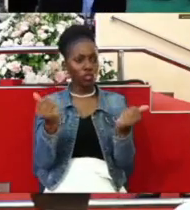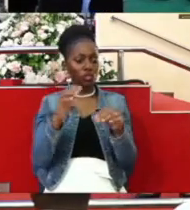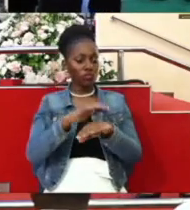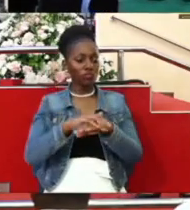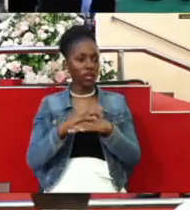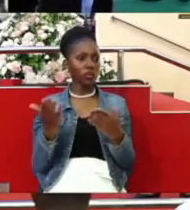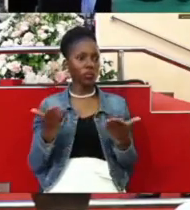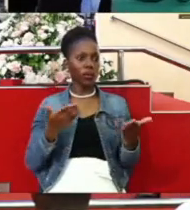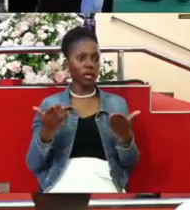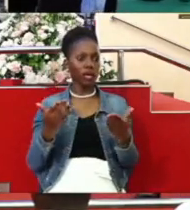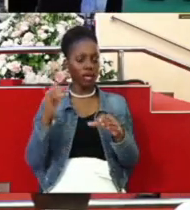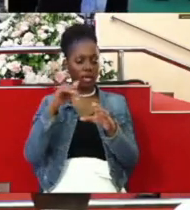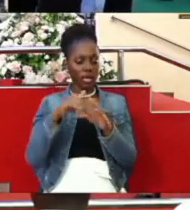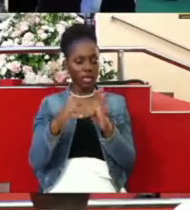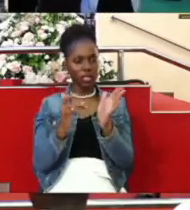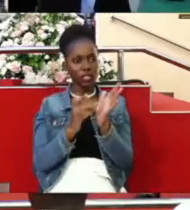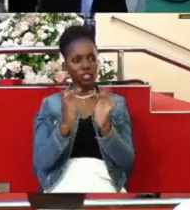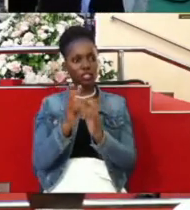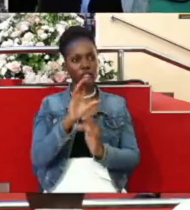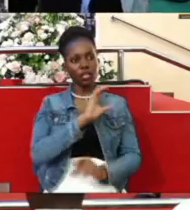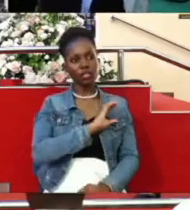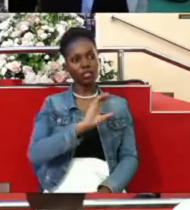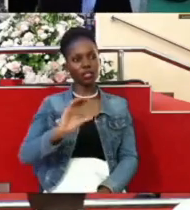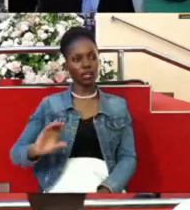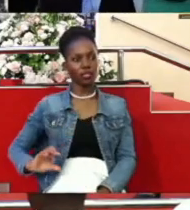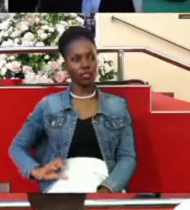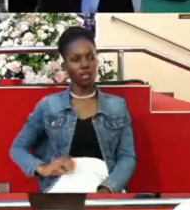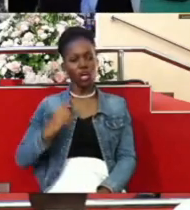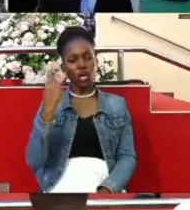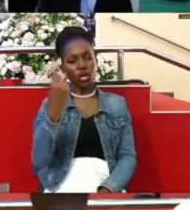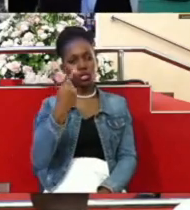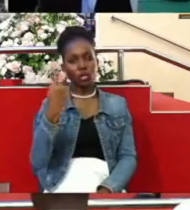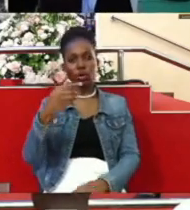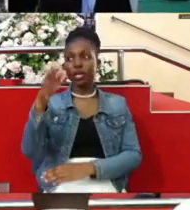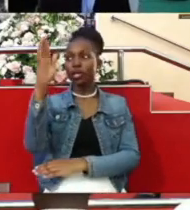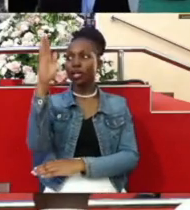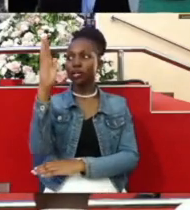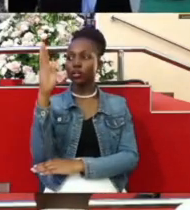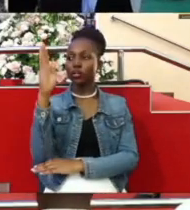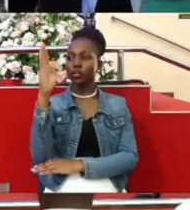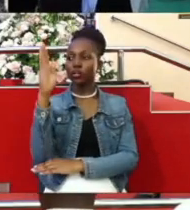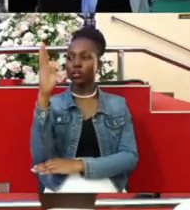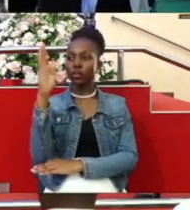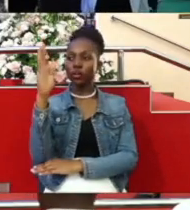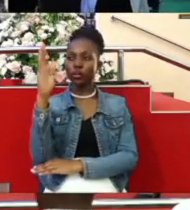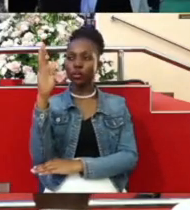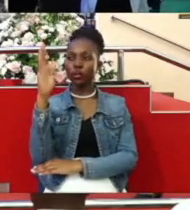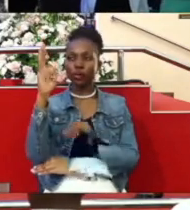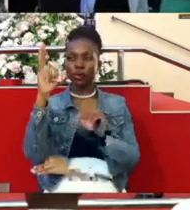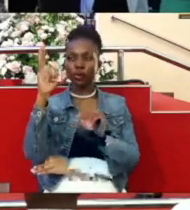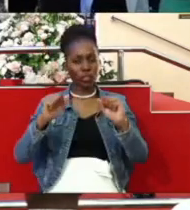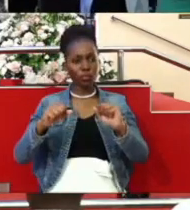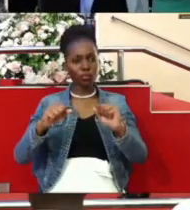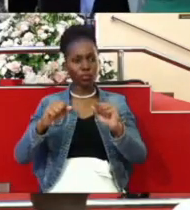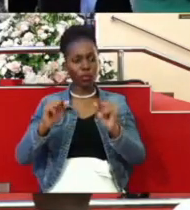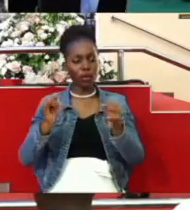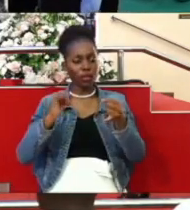suluhu yako itapatikana kwenye Yesu Kristo. It's only in God who can be able to restore that marriage. Ni Mungu ambaye